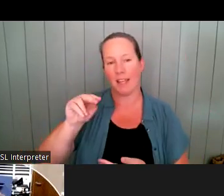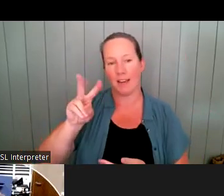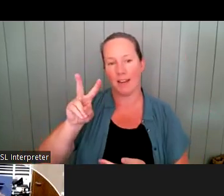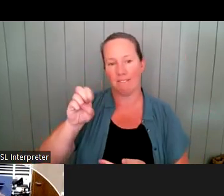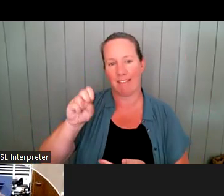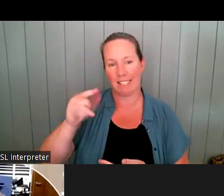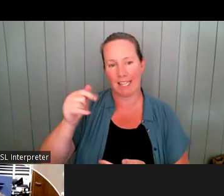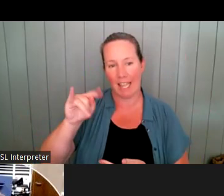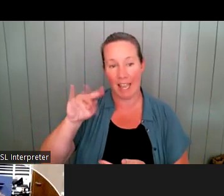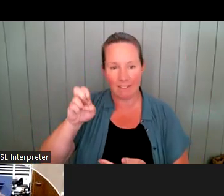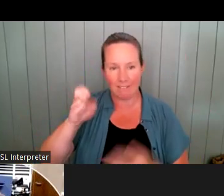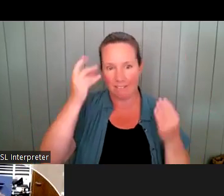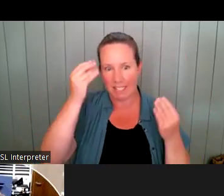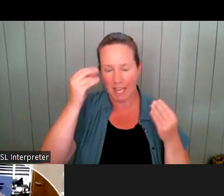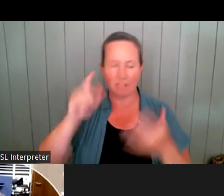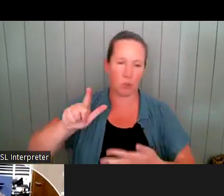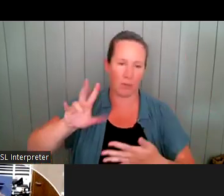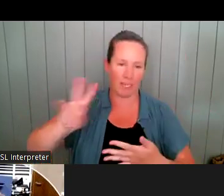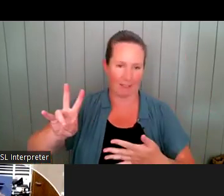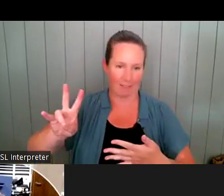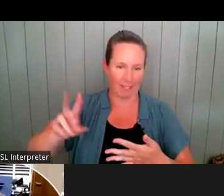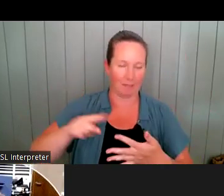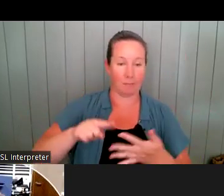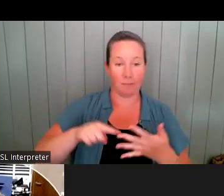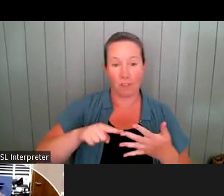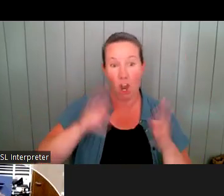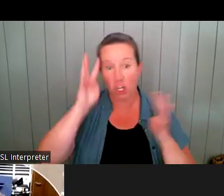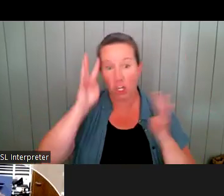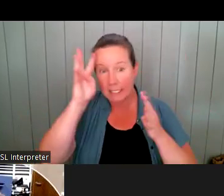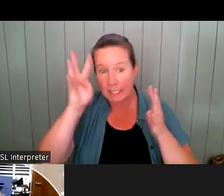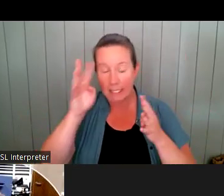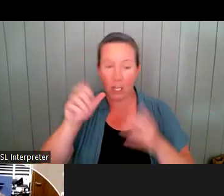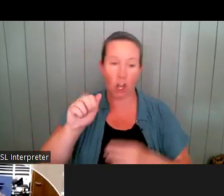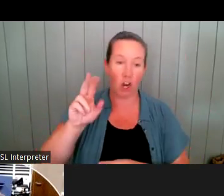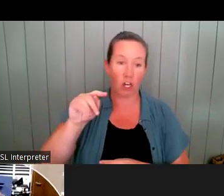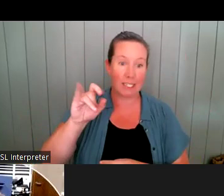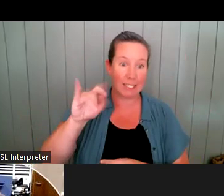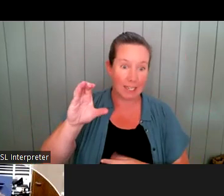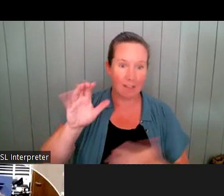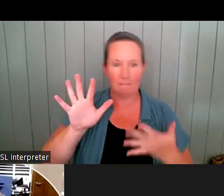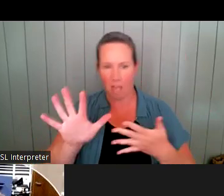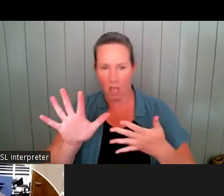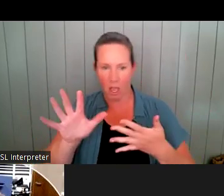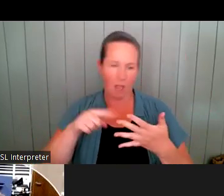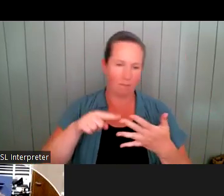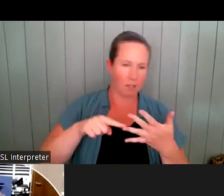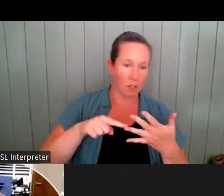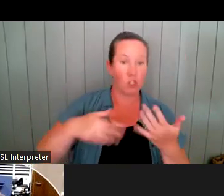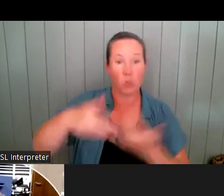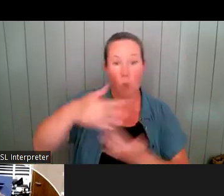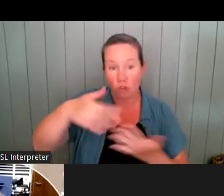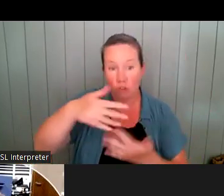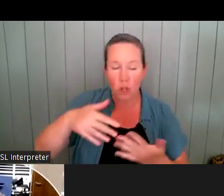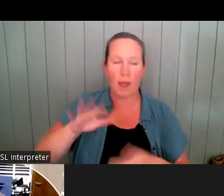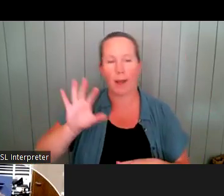27. Artistic, 5. Social, 9.